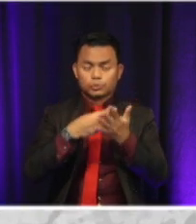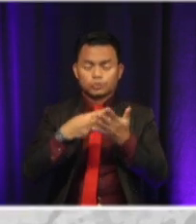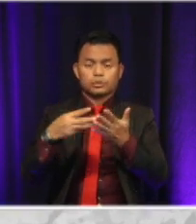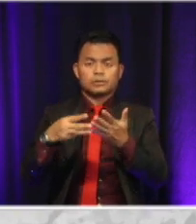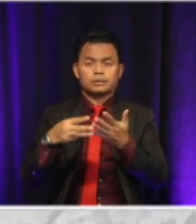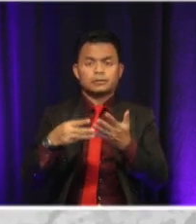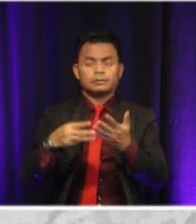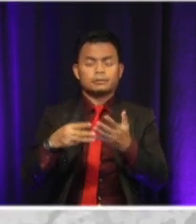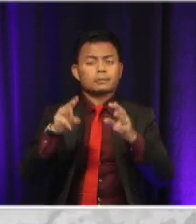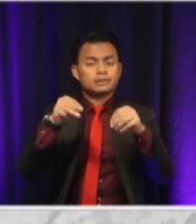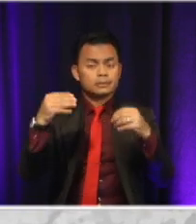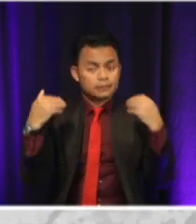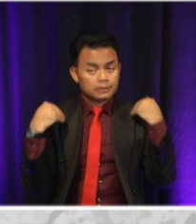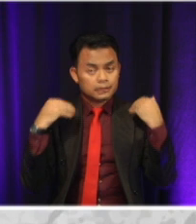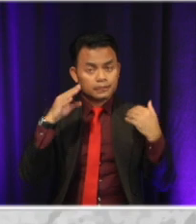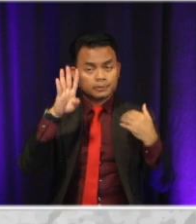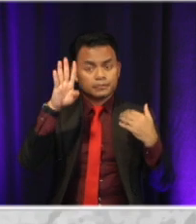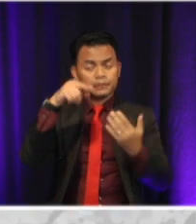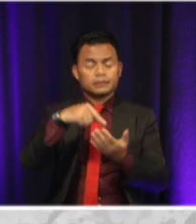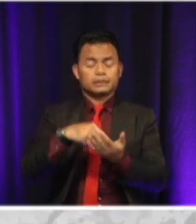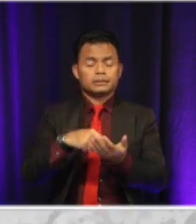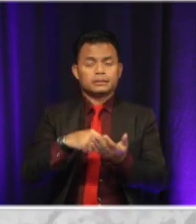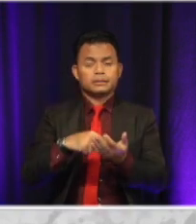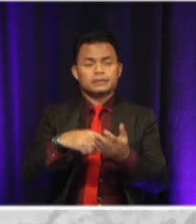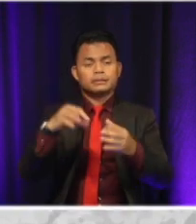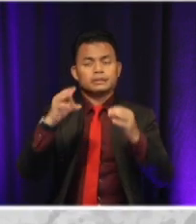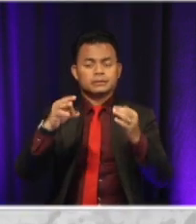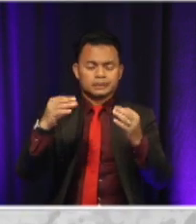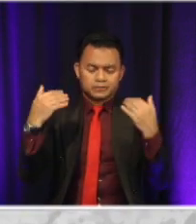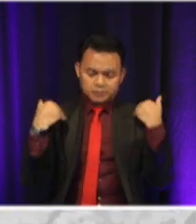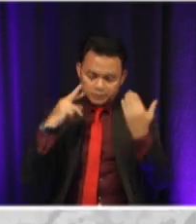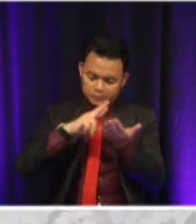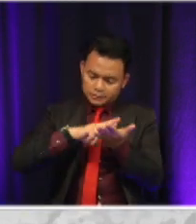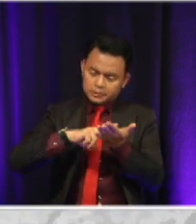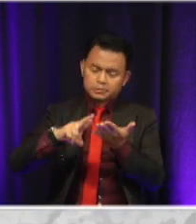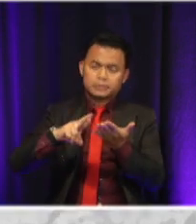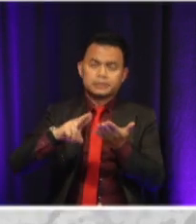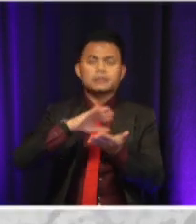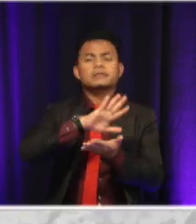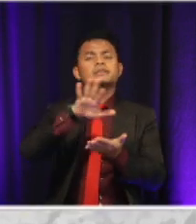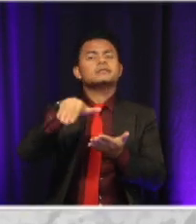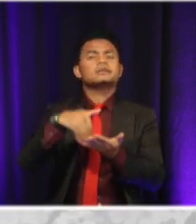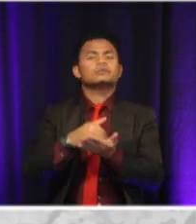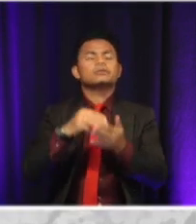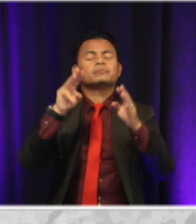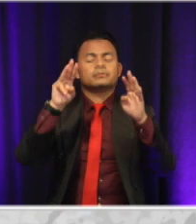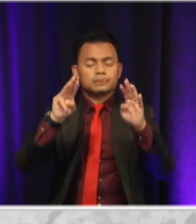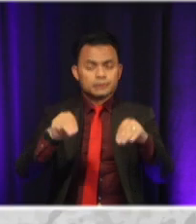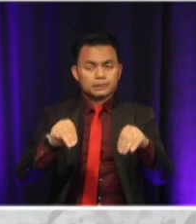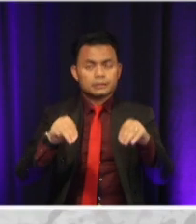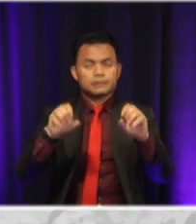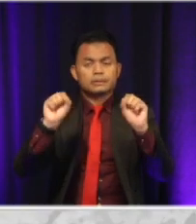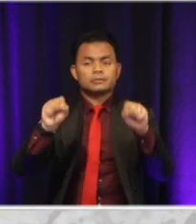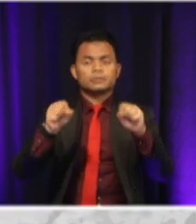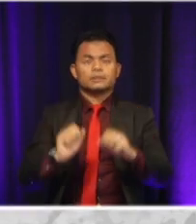you had a recipe, the ingredients must all be there. The recipe is incomplete without